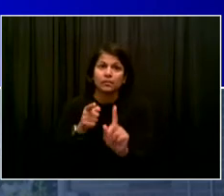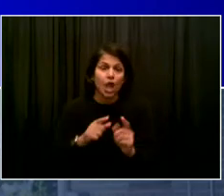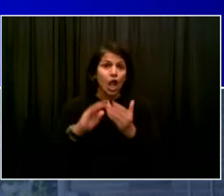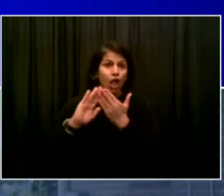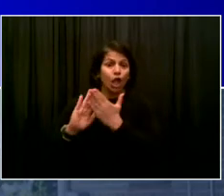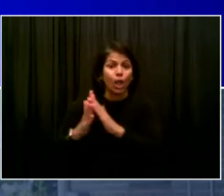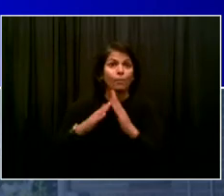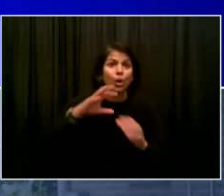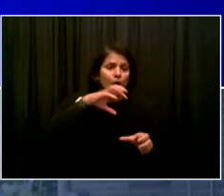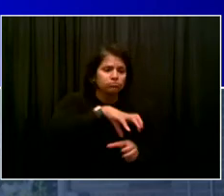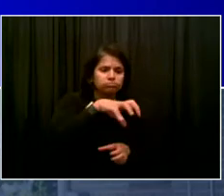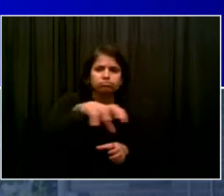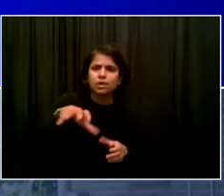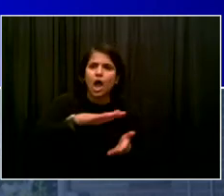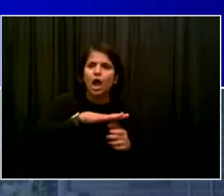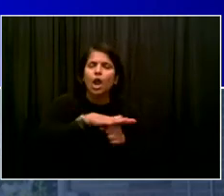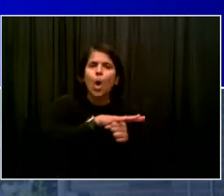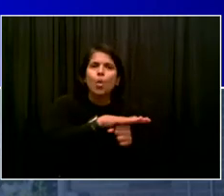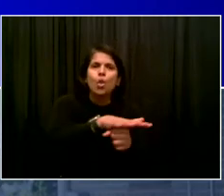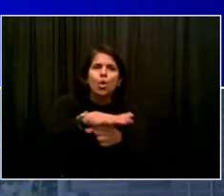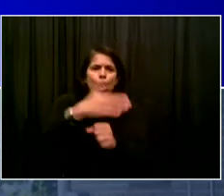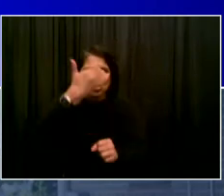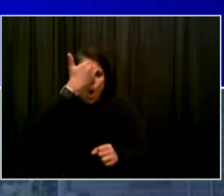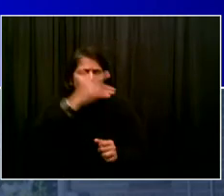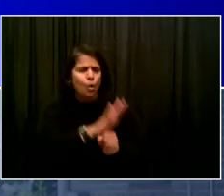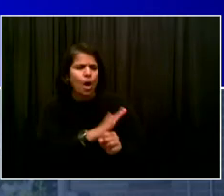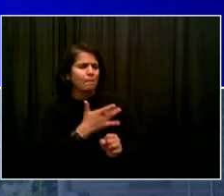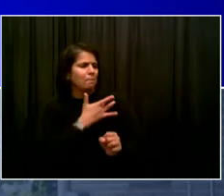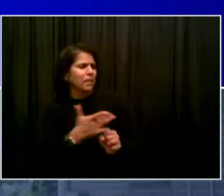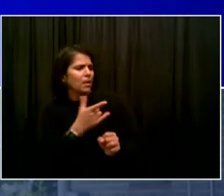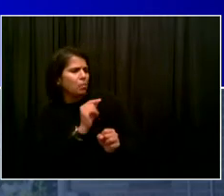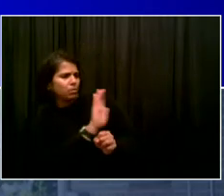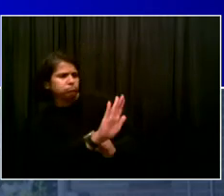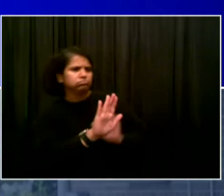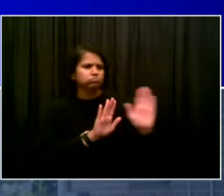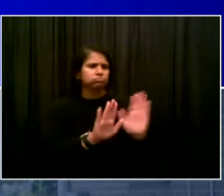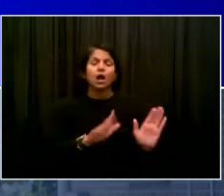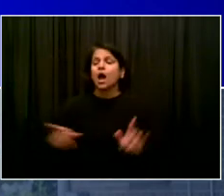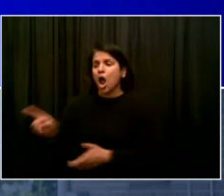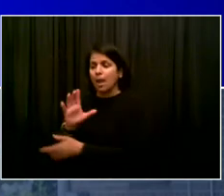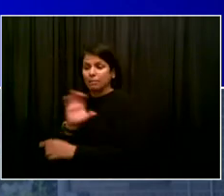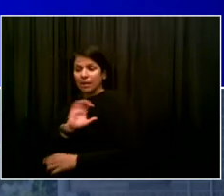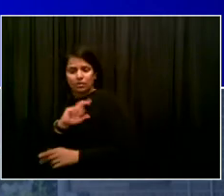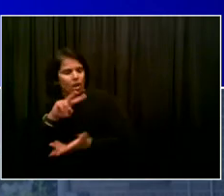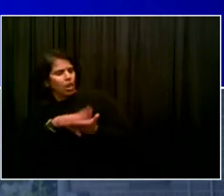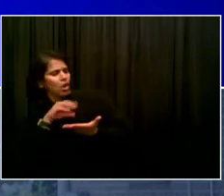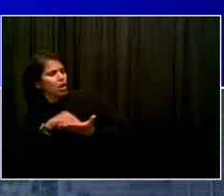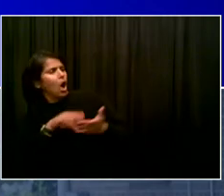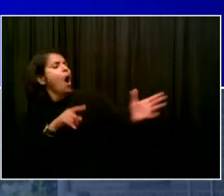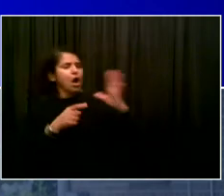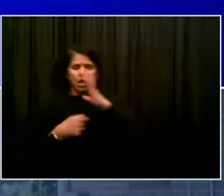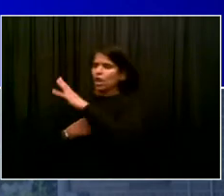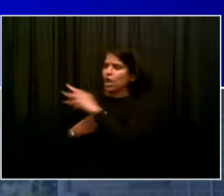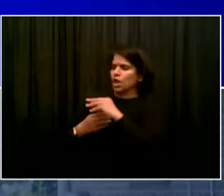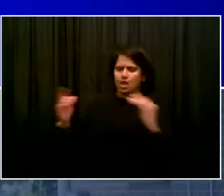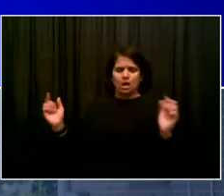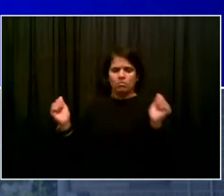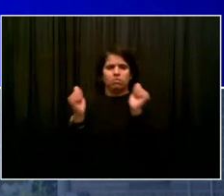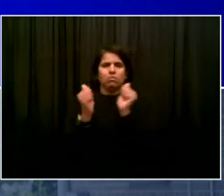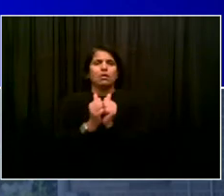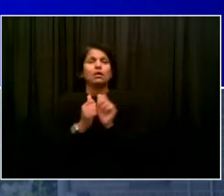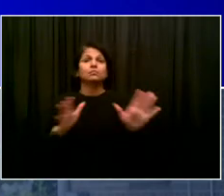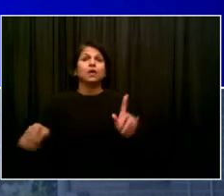the community level, led by community members with real ownership by the community, to find their own